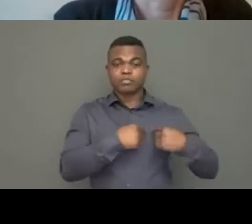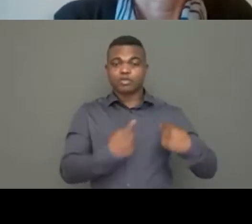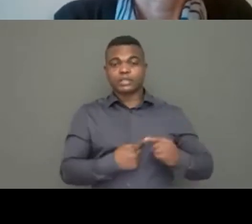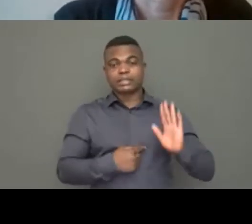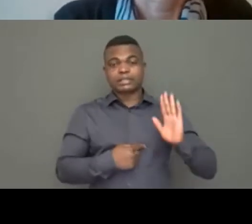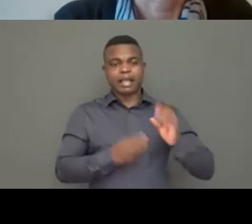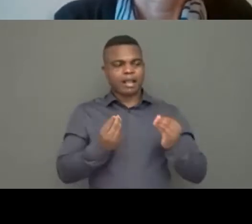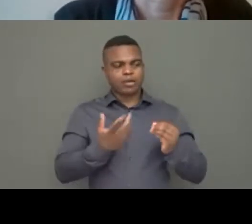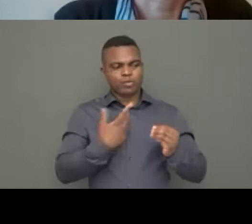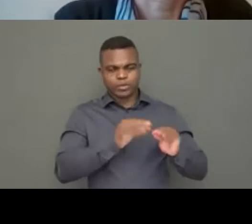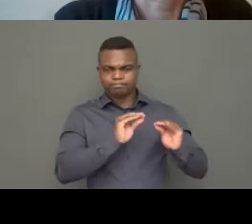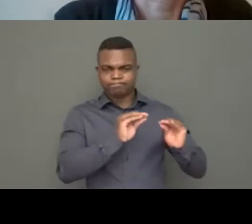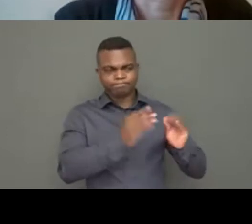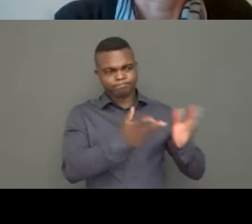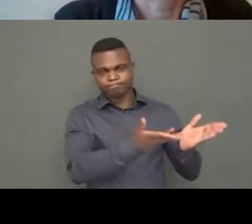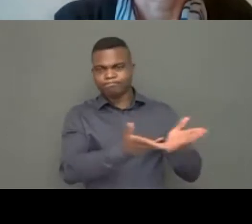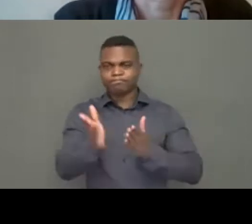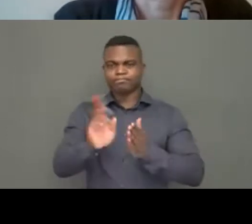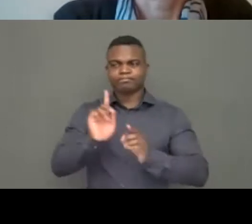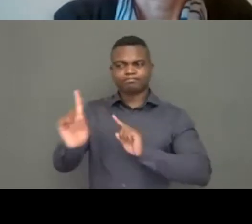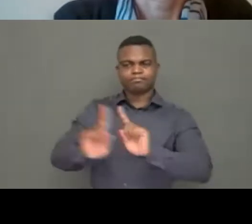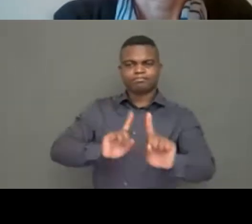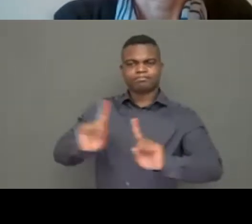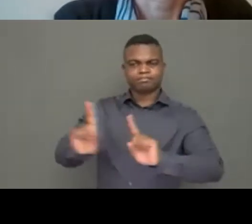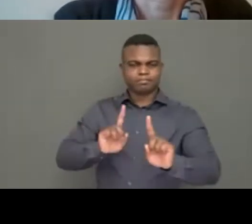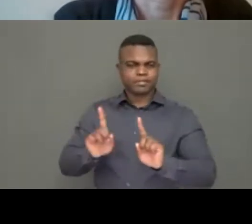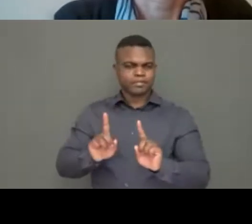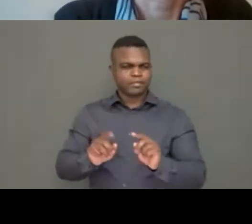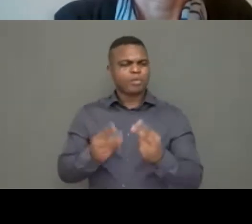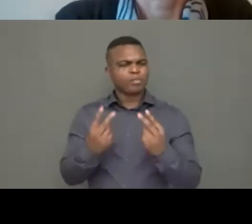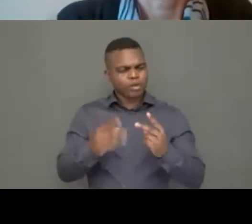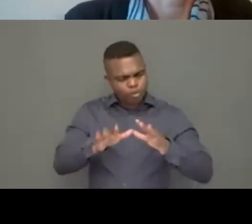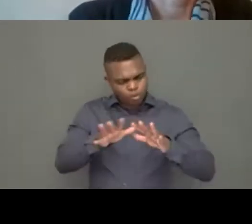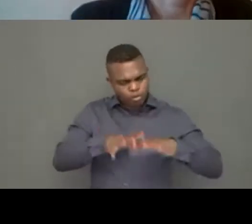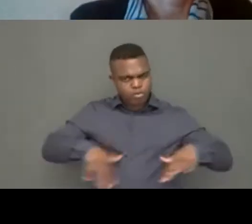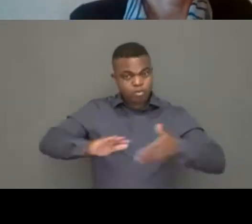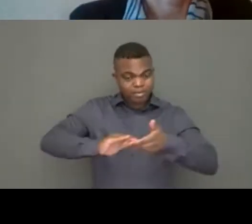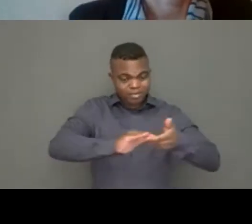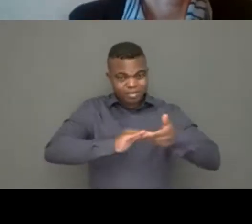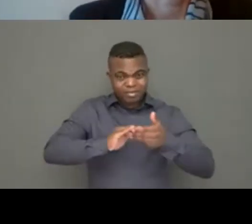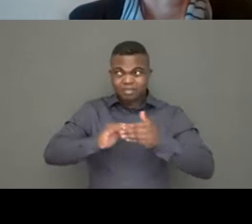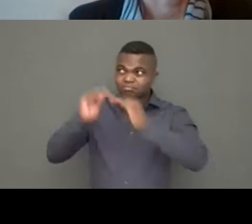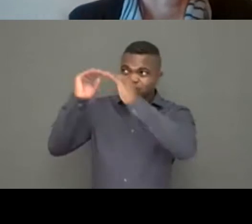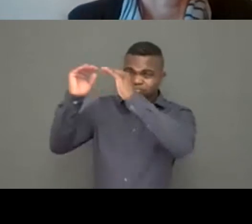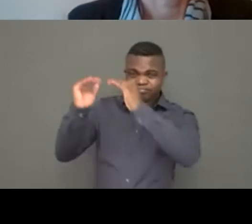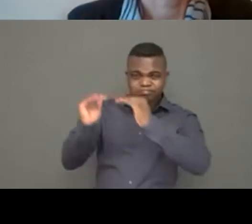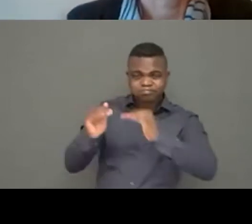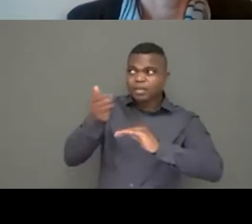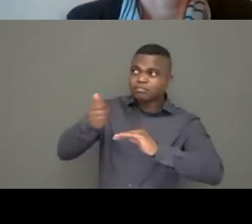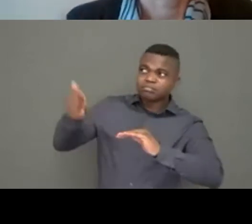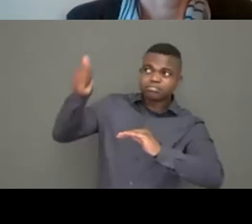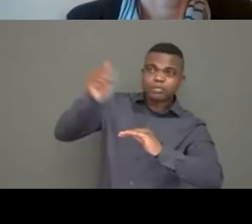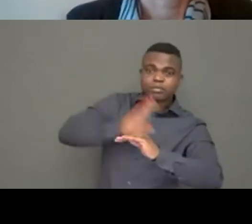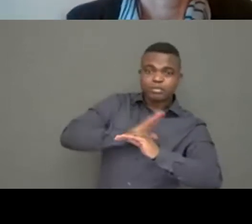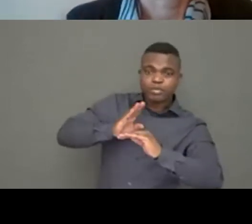And also it's important the next step of the project, that it's the